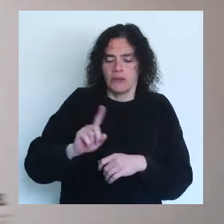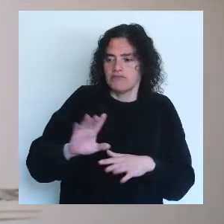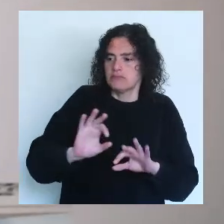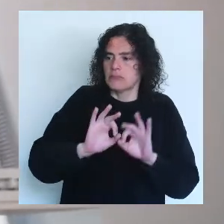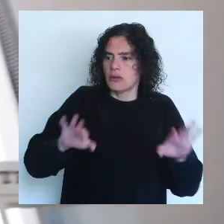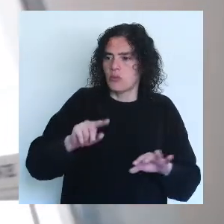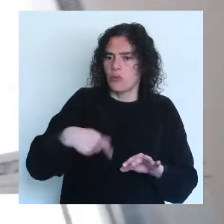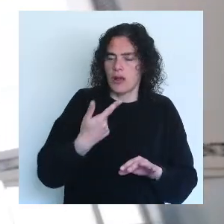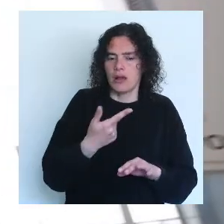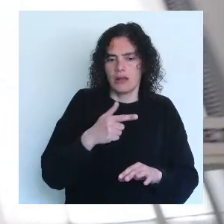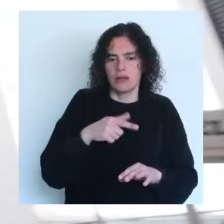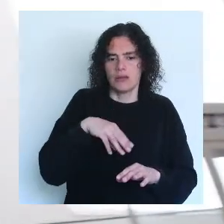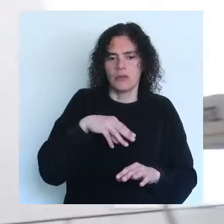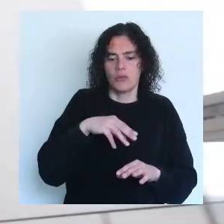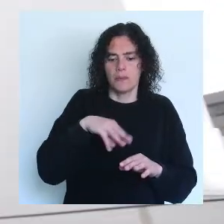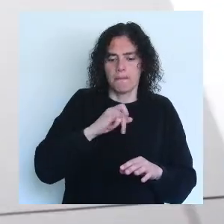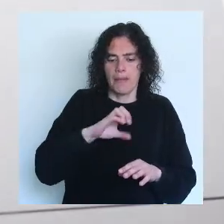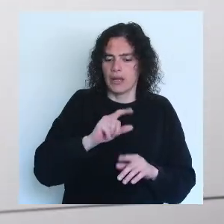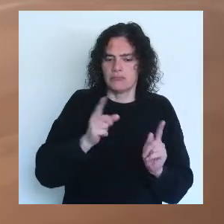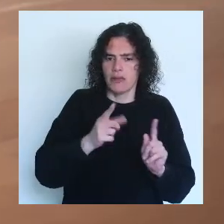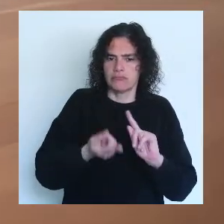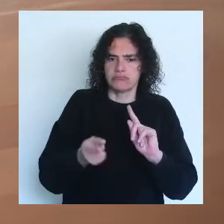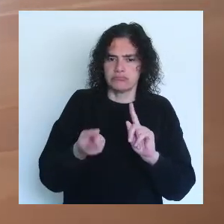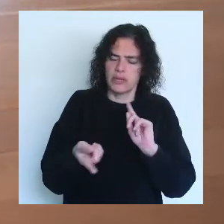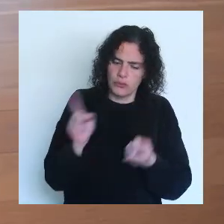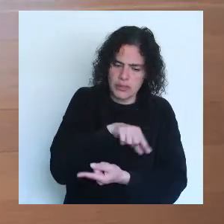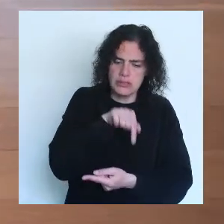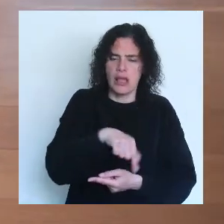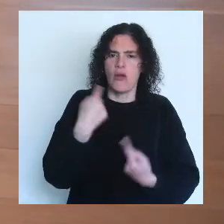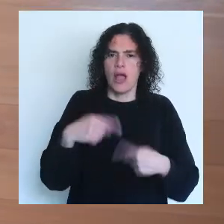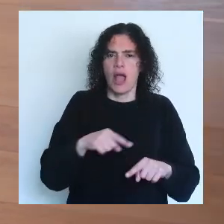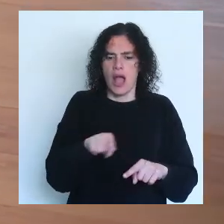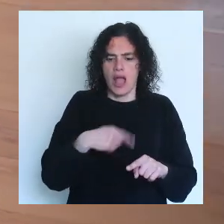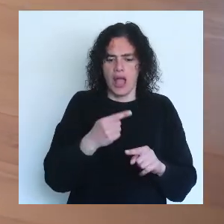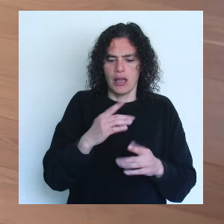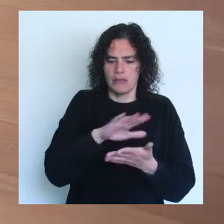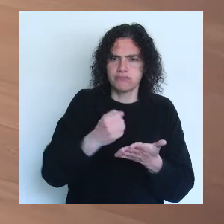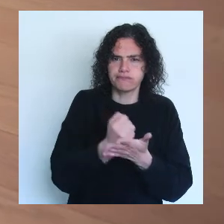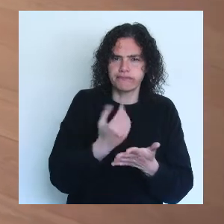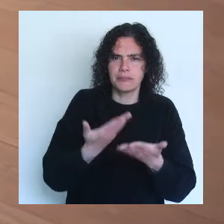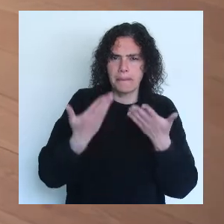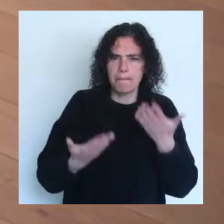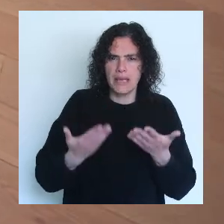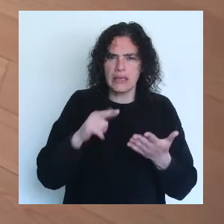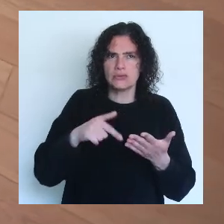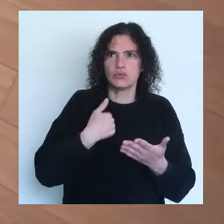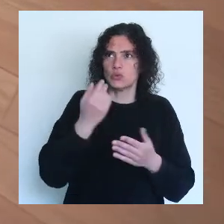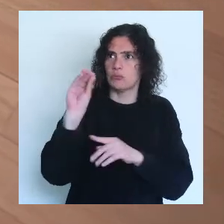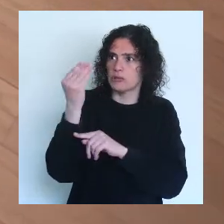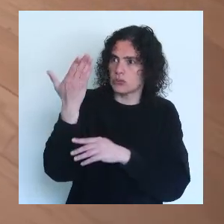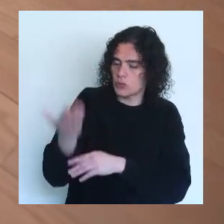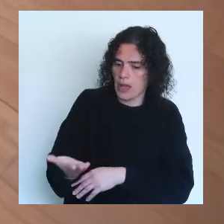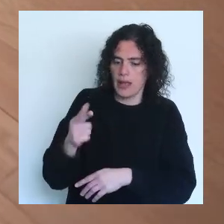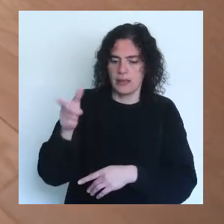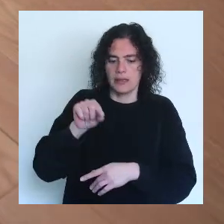Not unlike the piece by Mario Merz there, you have a contradiction between the absolute weight